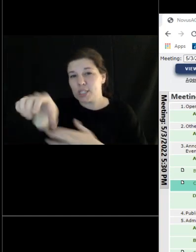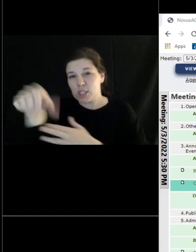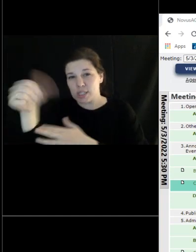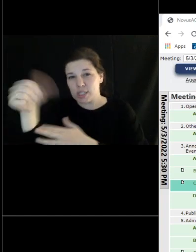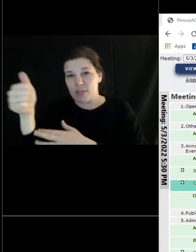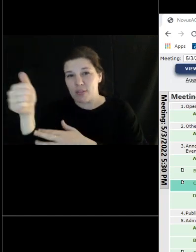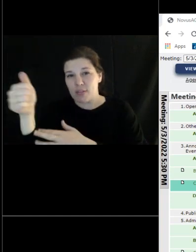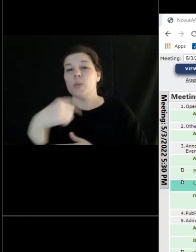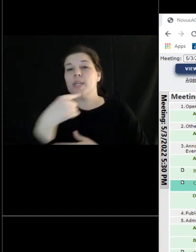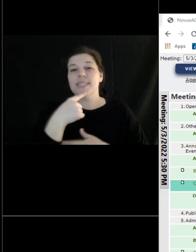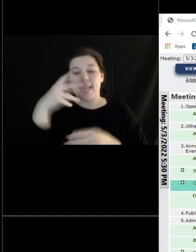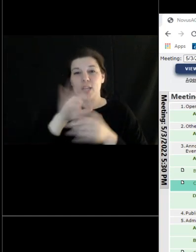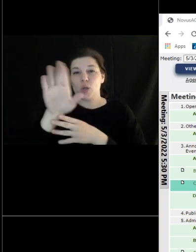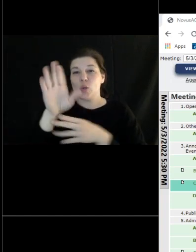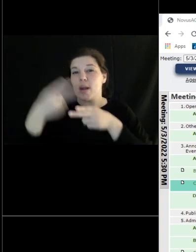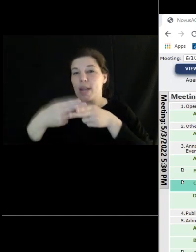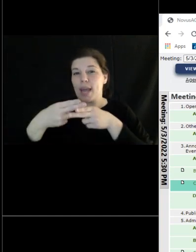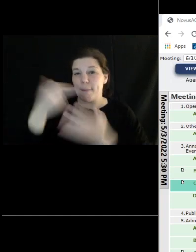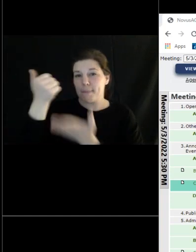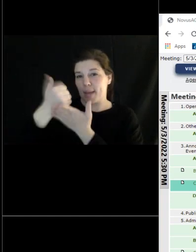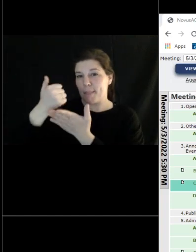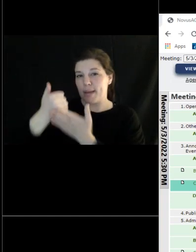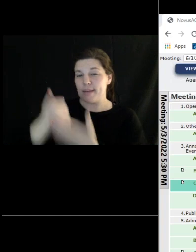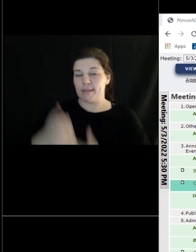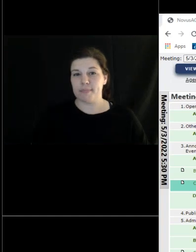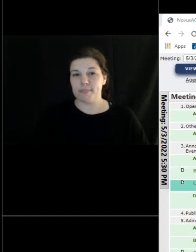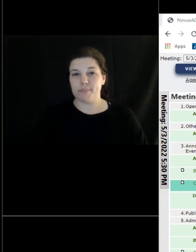in your name. Amen.